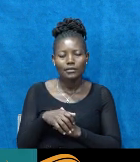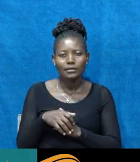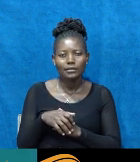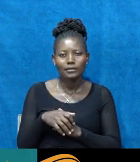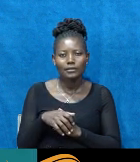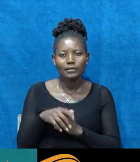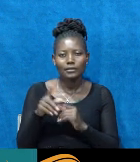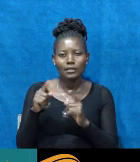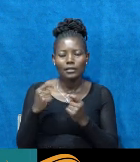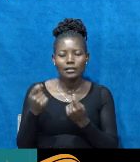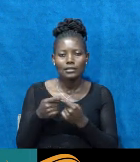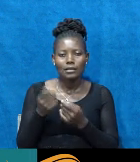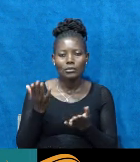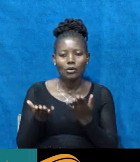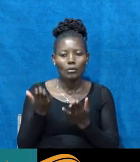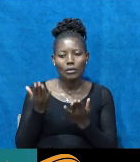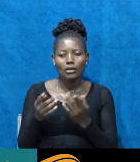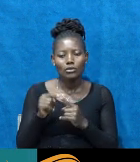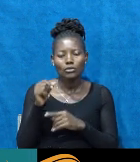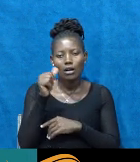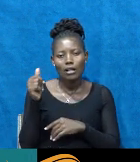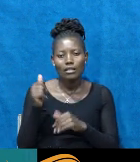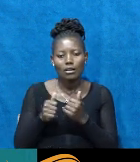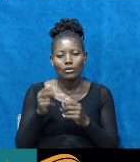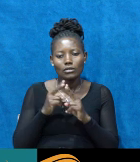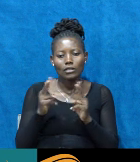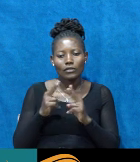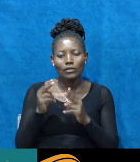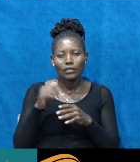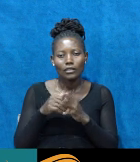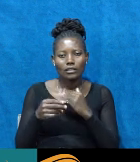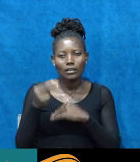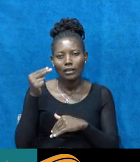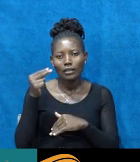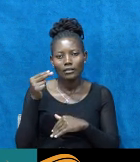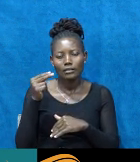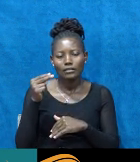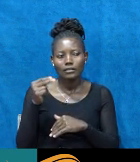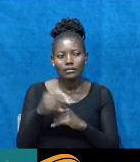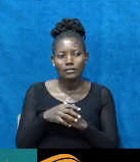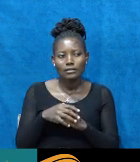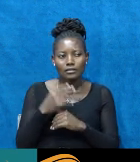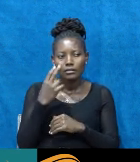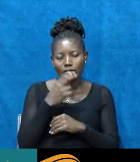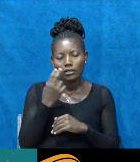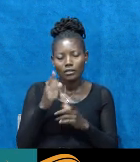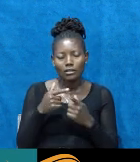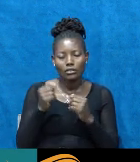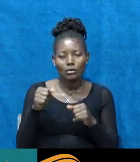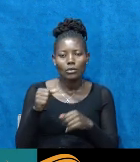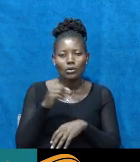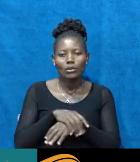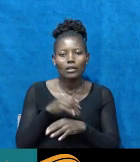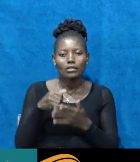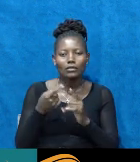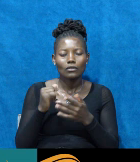able to get your good fats from that. I hope that is clear. Yeah, that's very clear. Thank you. Could I ask also, what is,